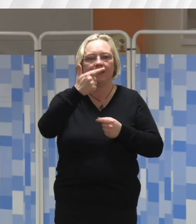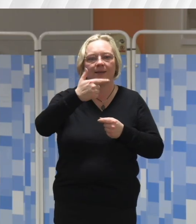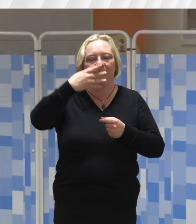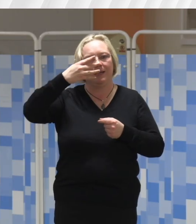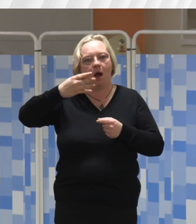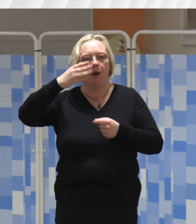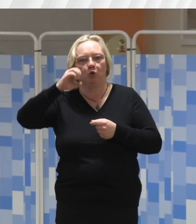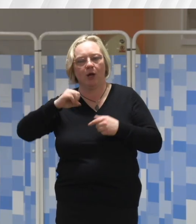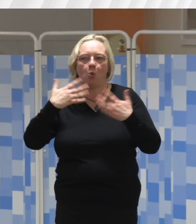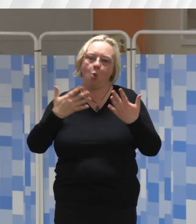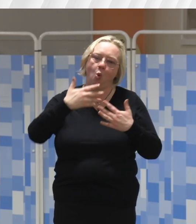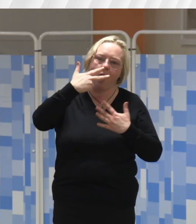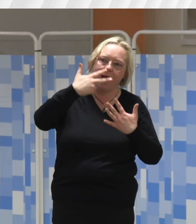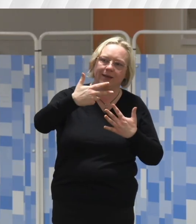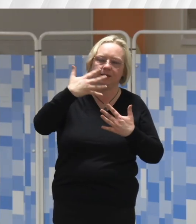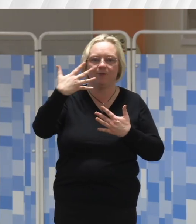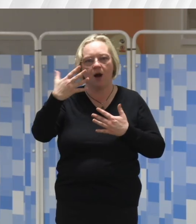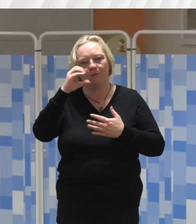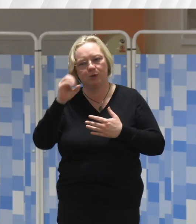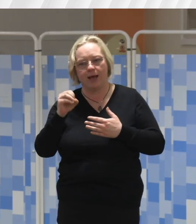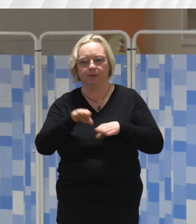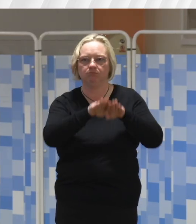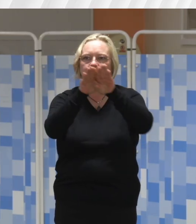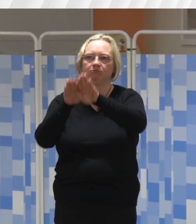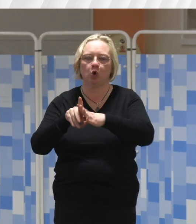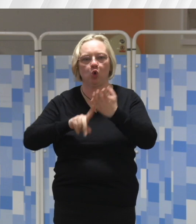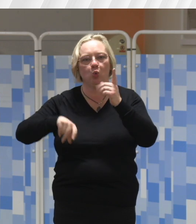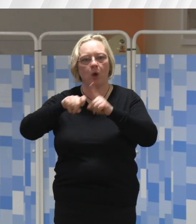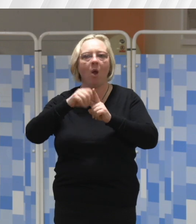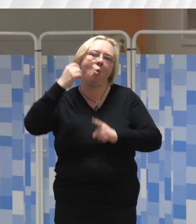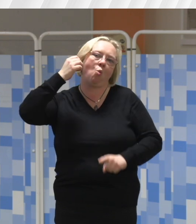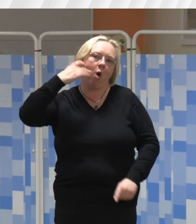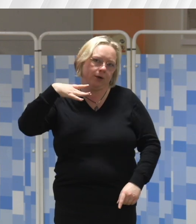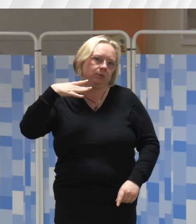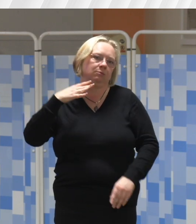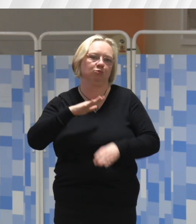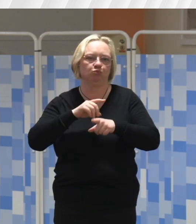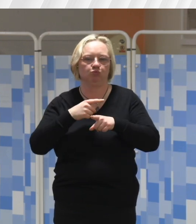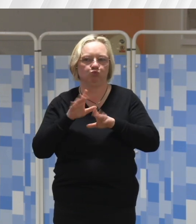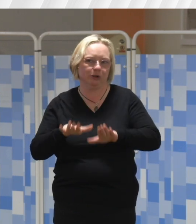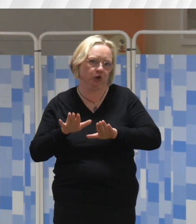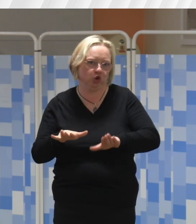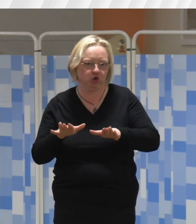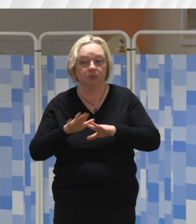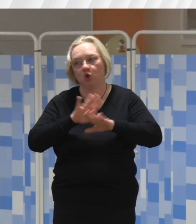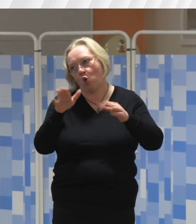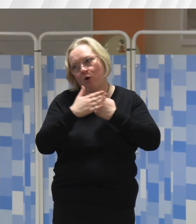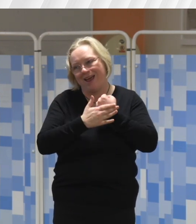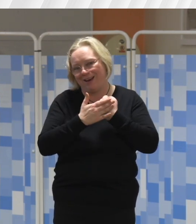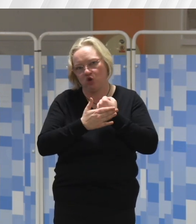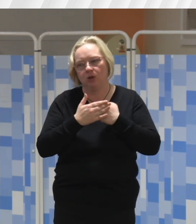79% or 85% of patients across the whole country are white British. and not Asian, and you get